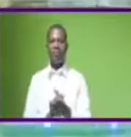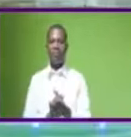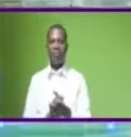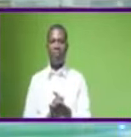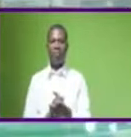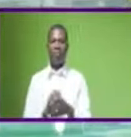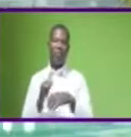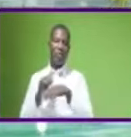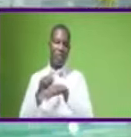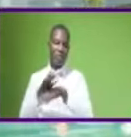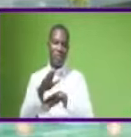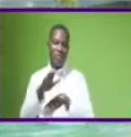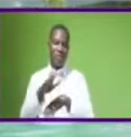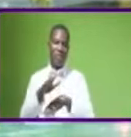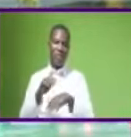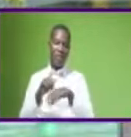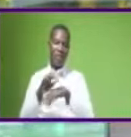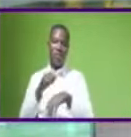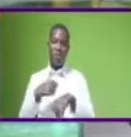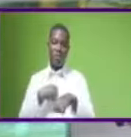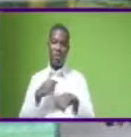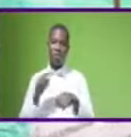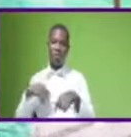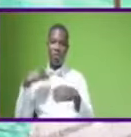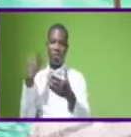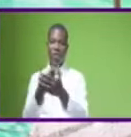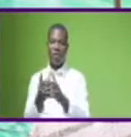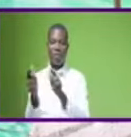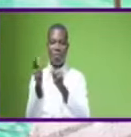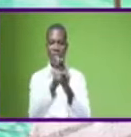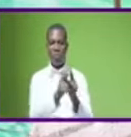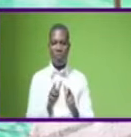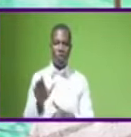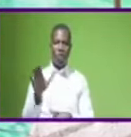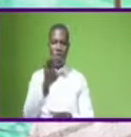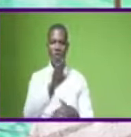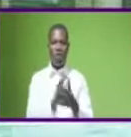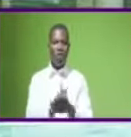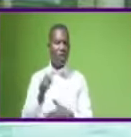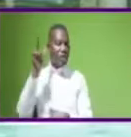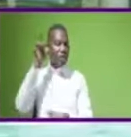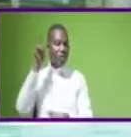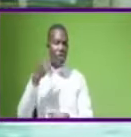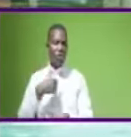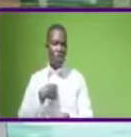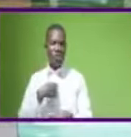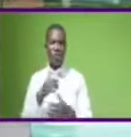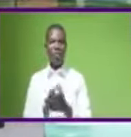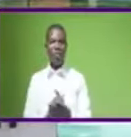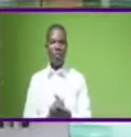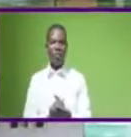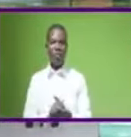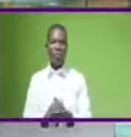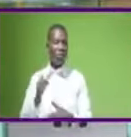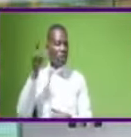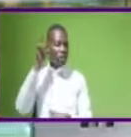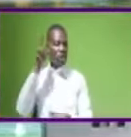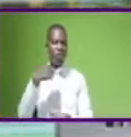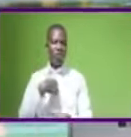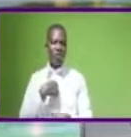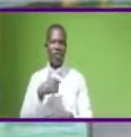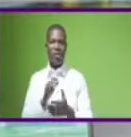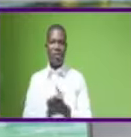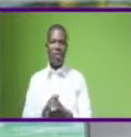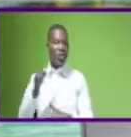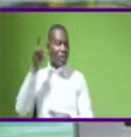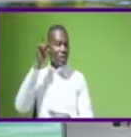message. That the Lord has sent me to come to you. Listen to me. Listen to